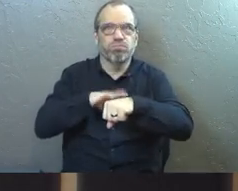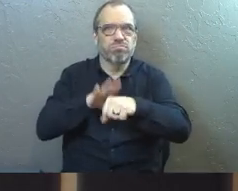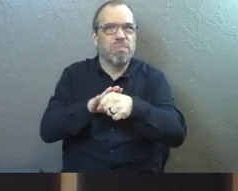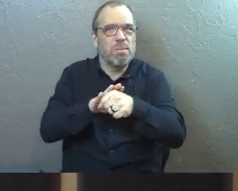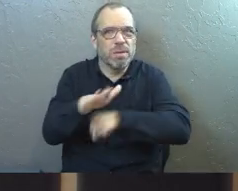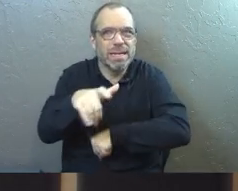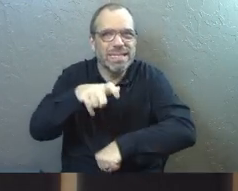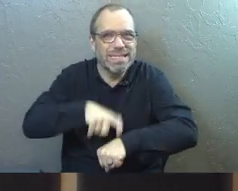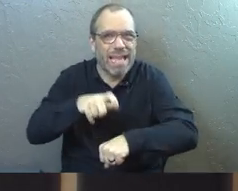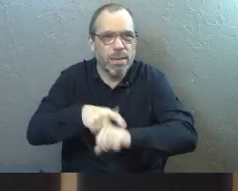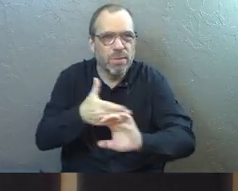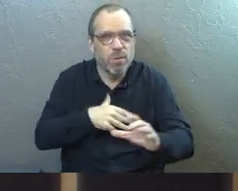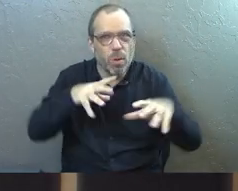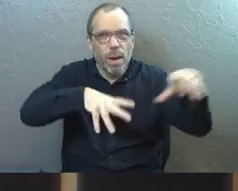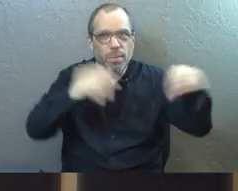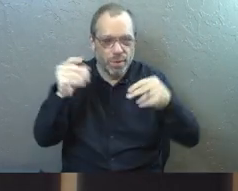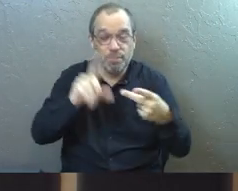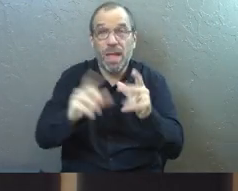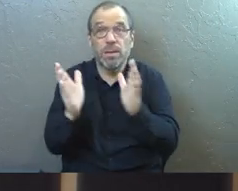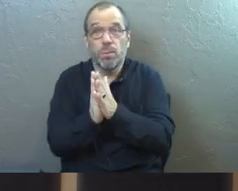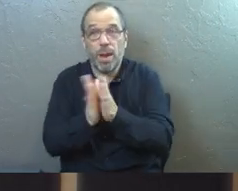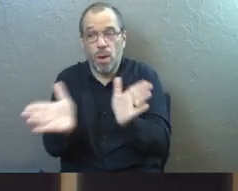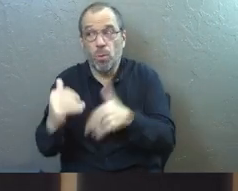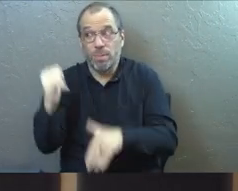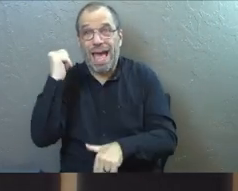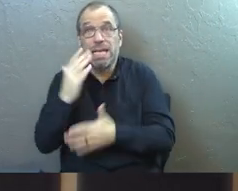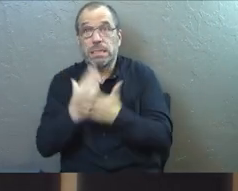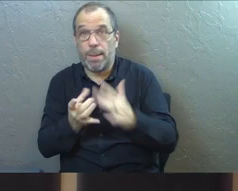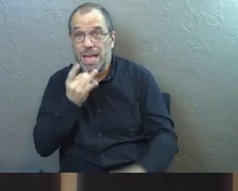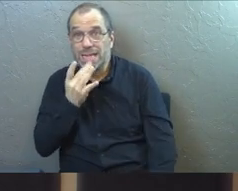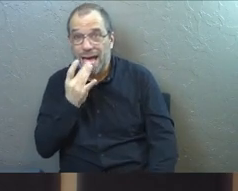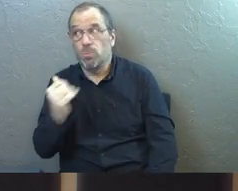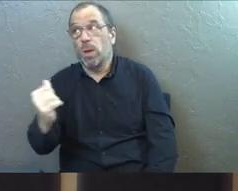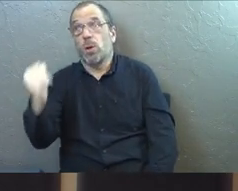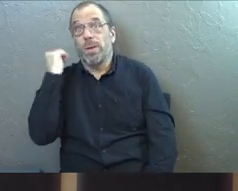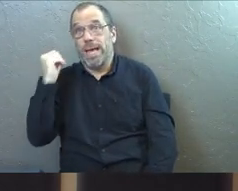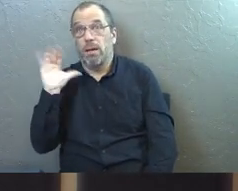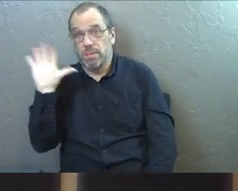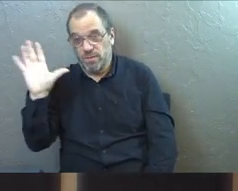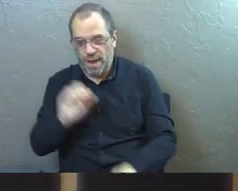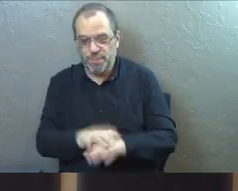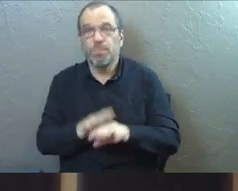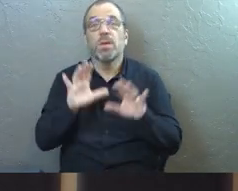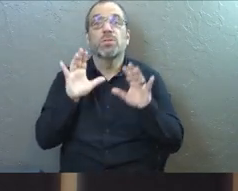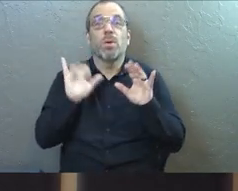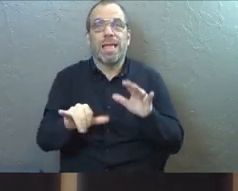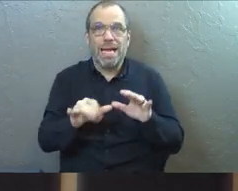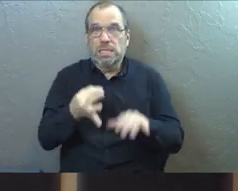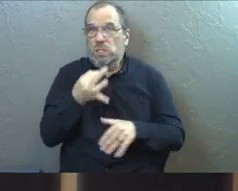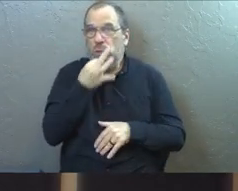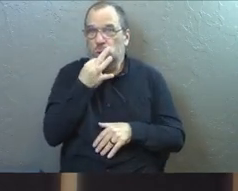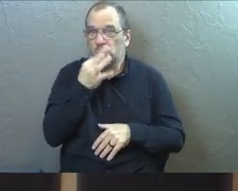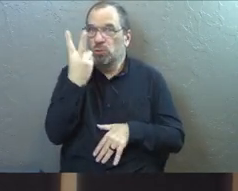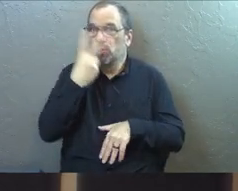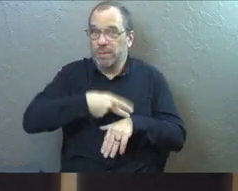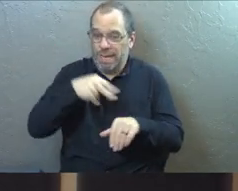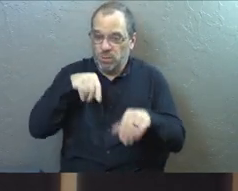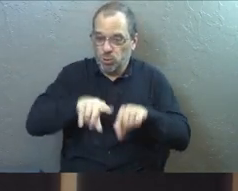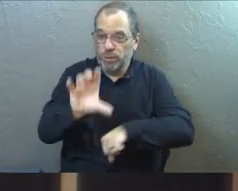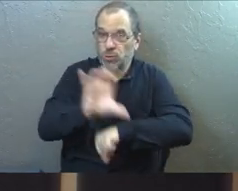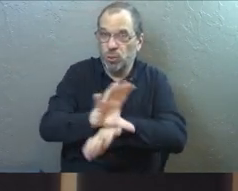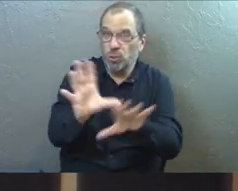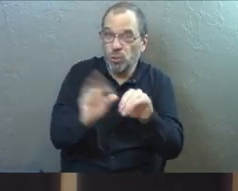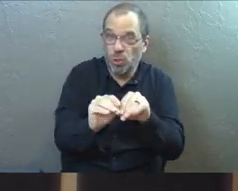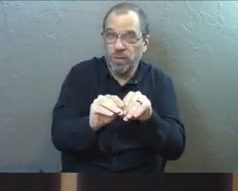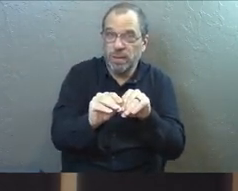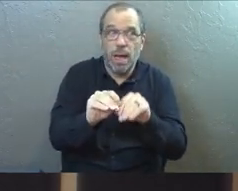of introduction to it. We also have the prayer room back here that has some light in it if you wanted to go in there. So we're going to do that moment. There's going be two moments where all the lights